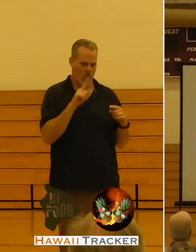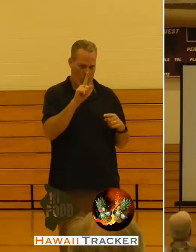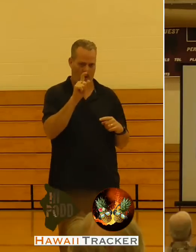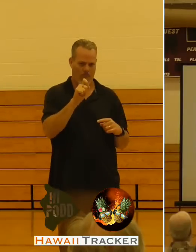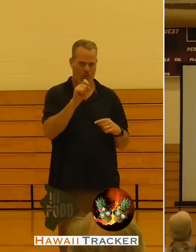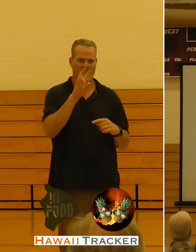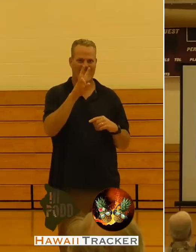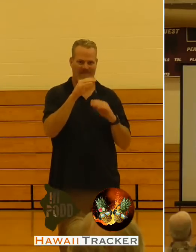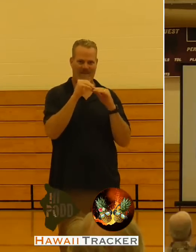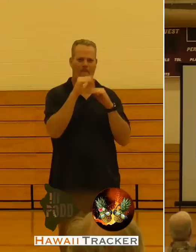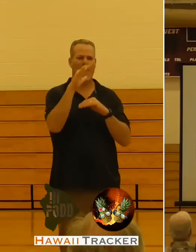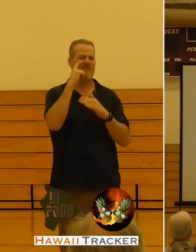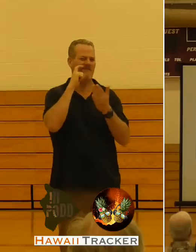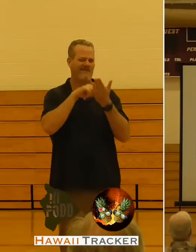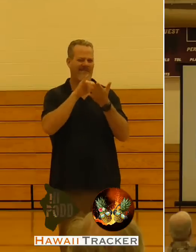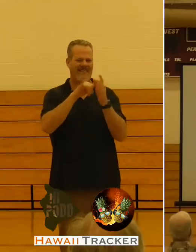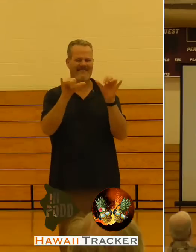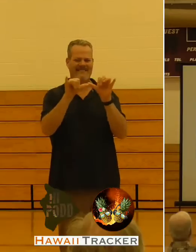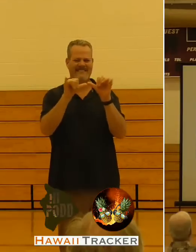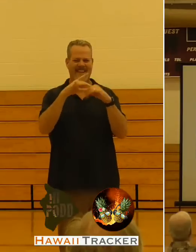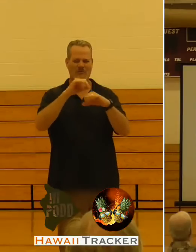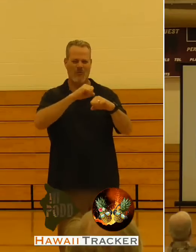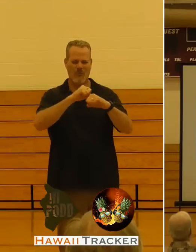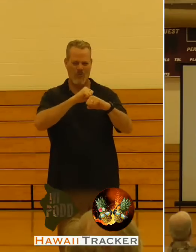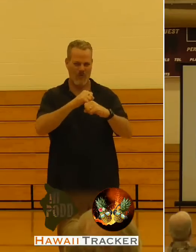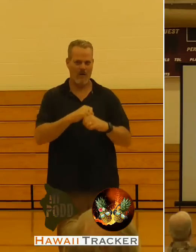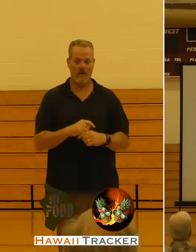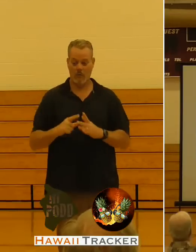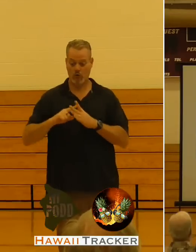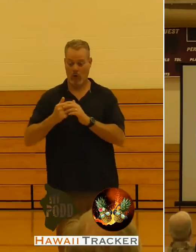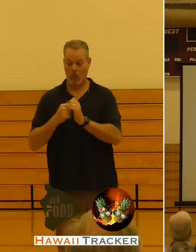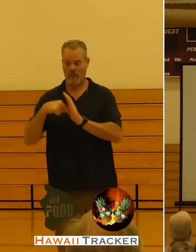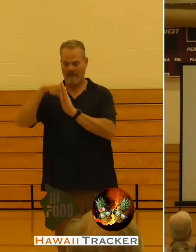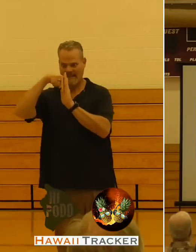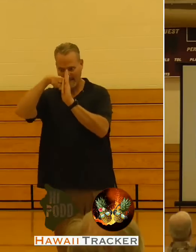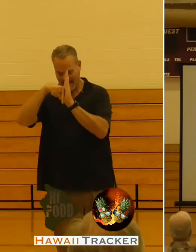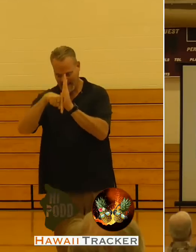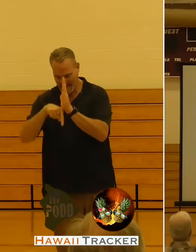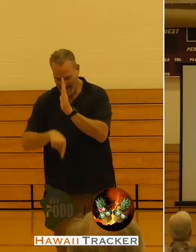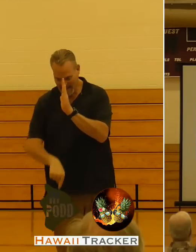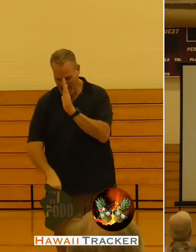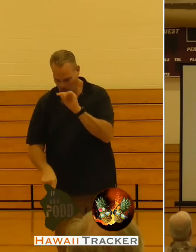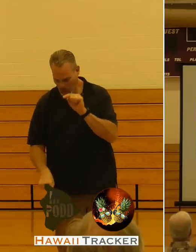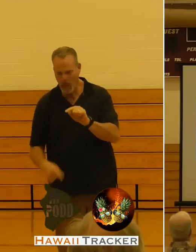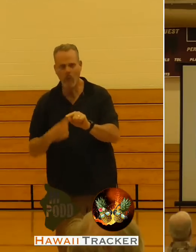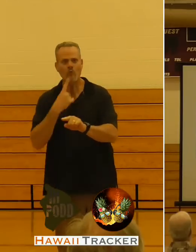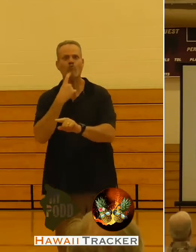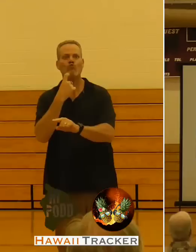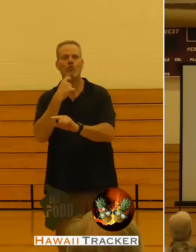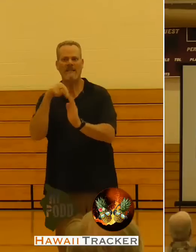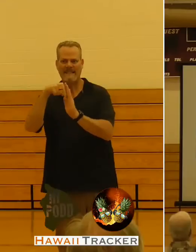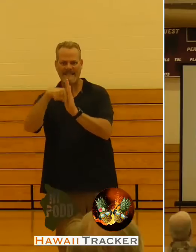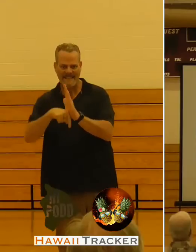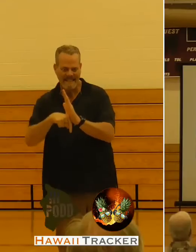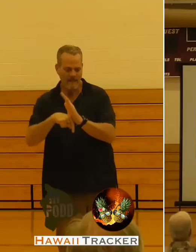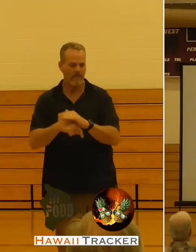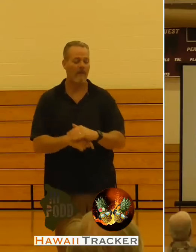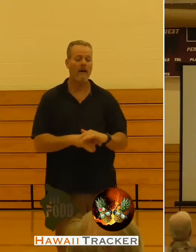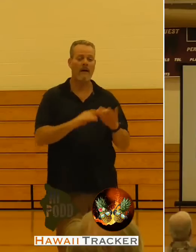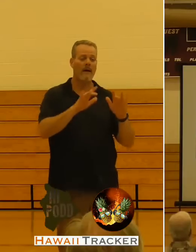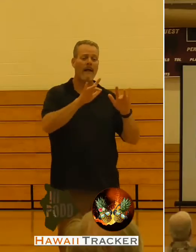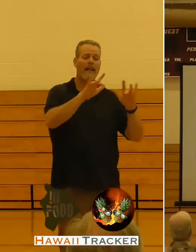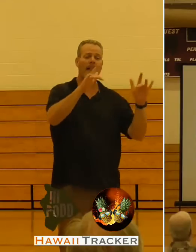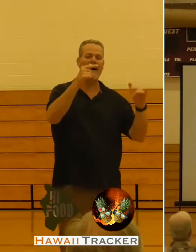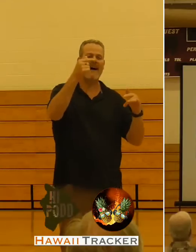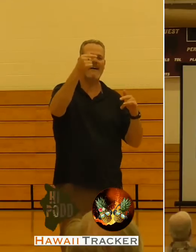1.7 and above. And you can see we start with some deep earthquakes shown in the red, and we have shallow earthquakes